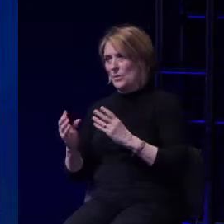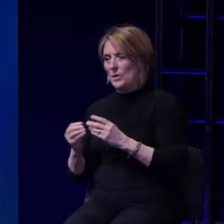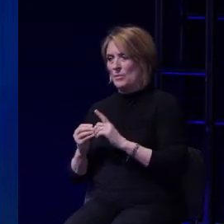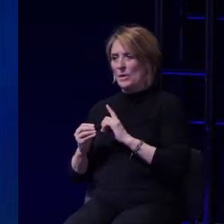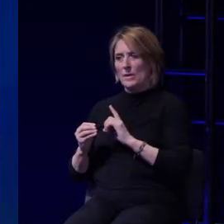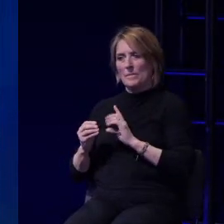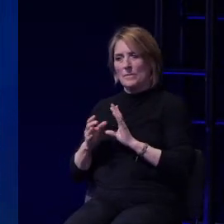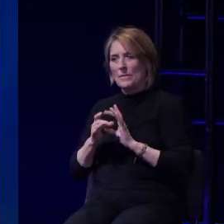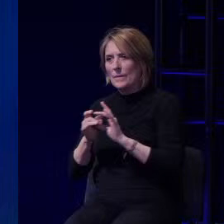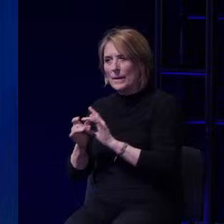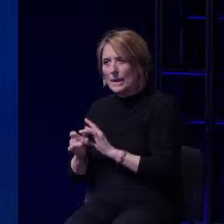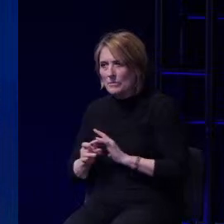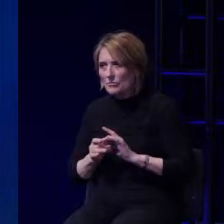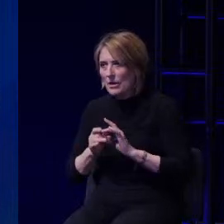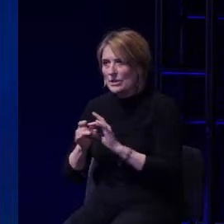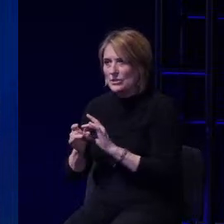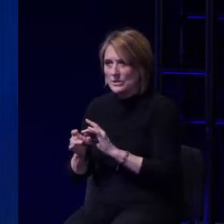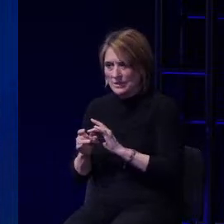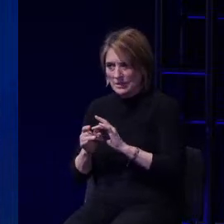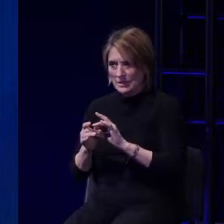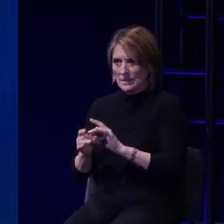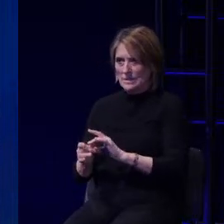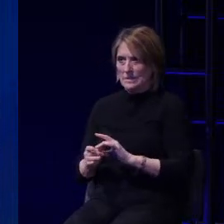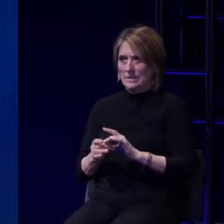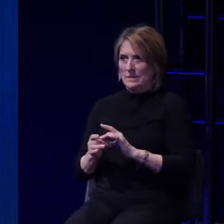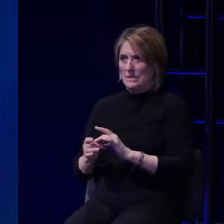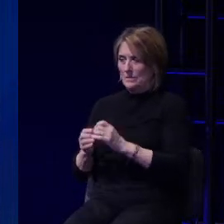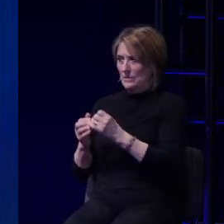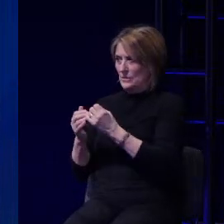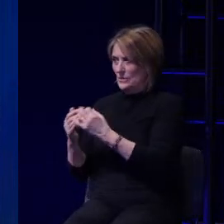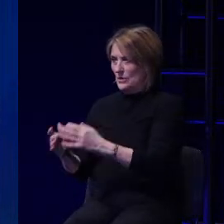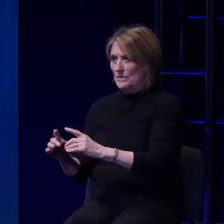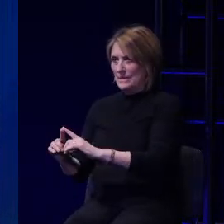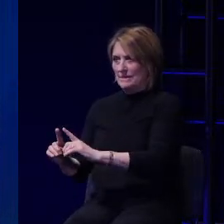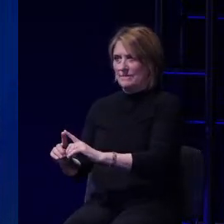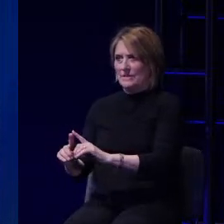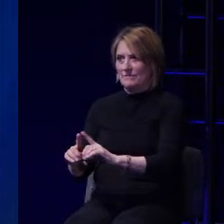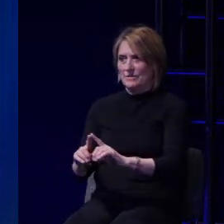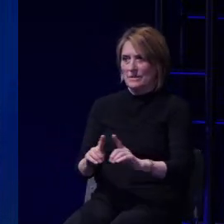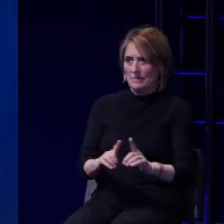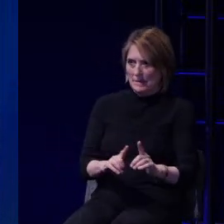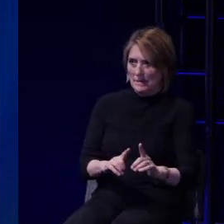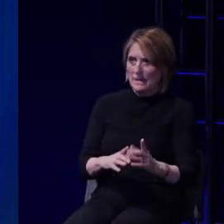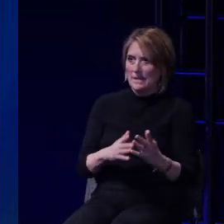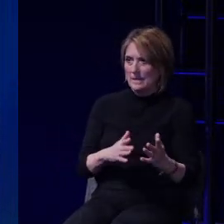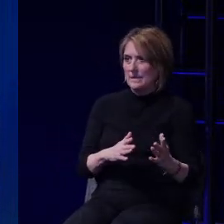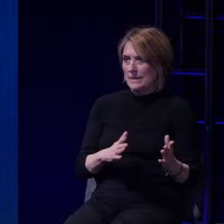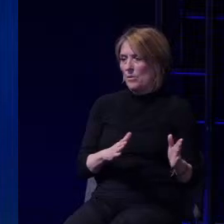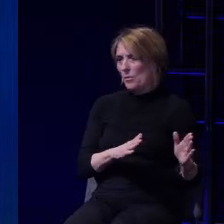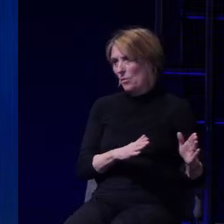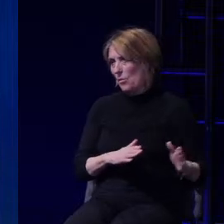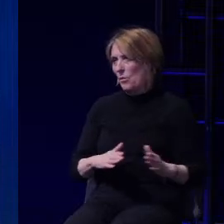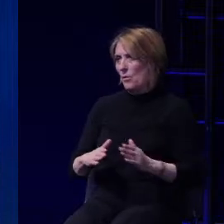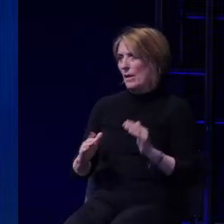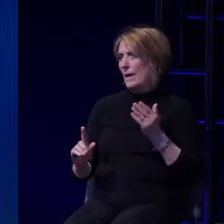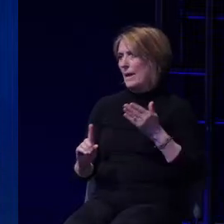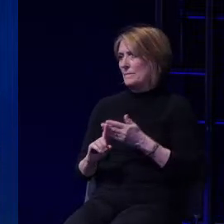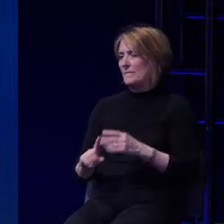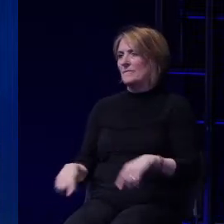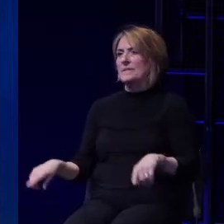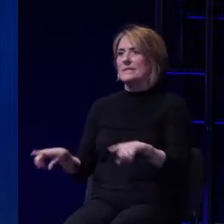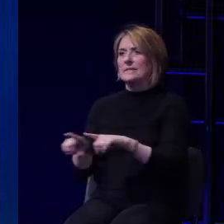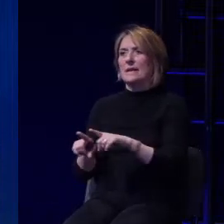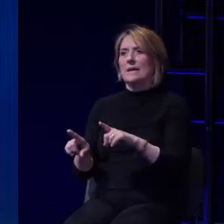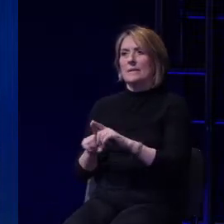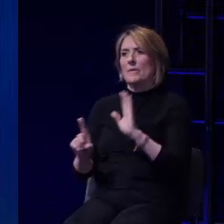collaboration that you are having with so many different people, all moving towards a common goal, and you